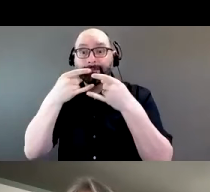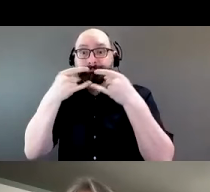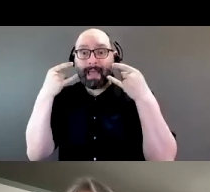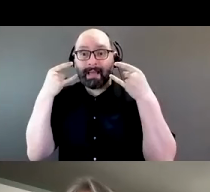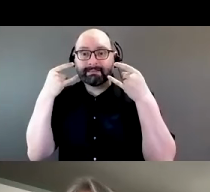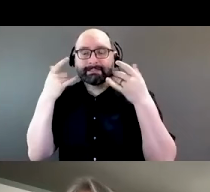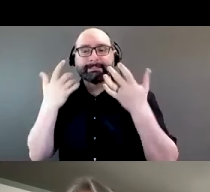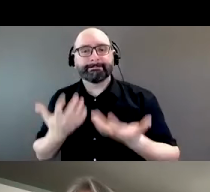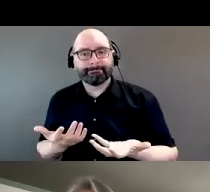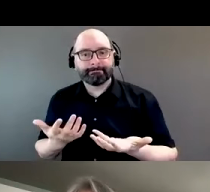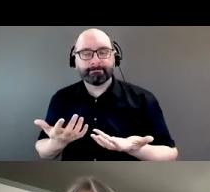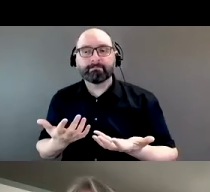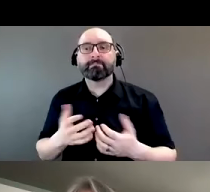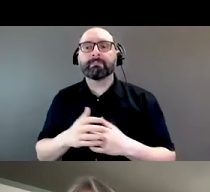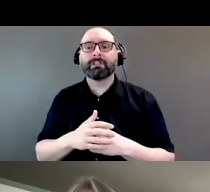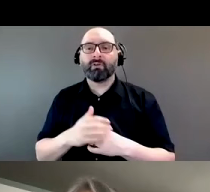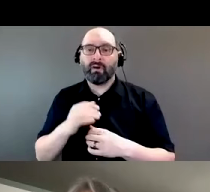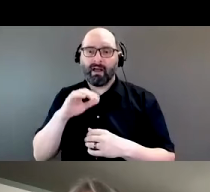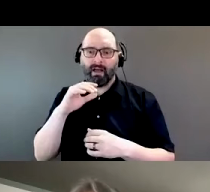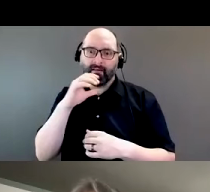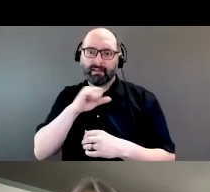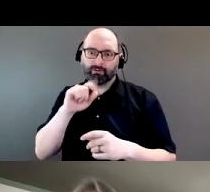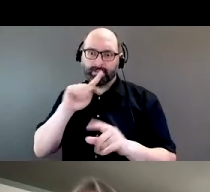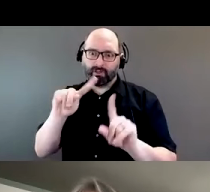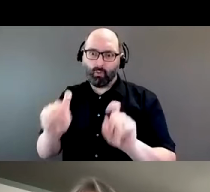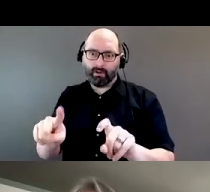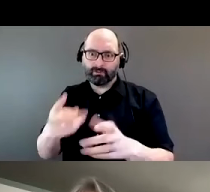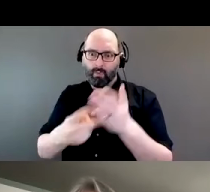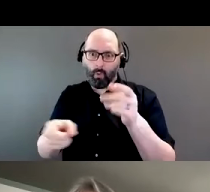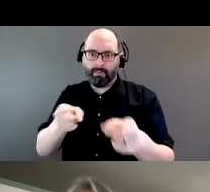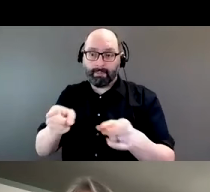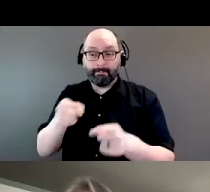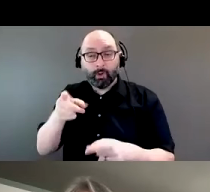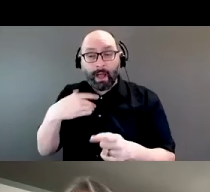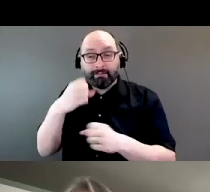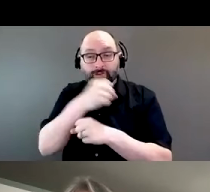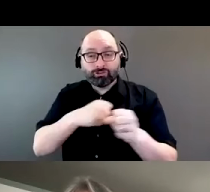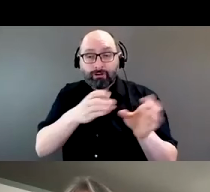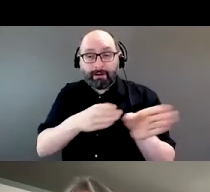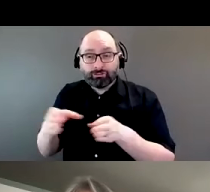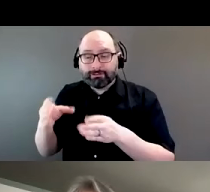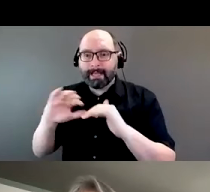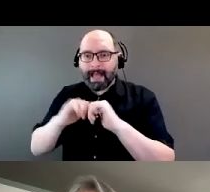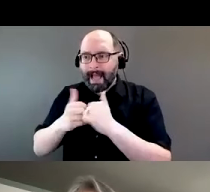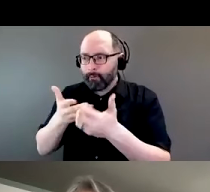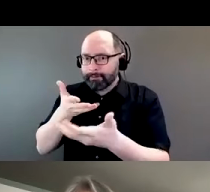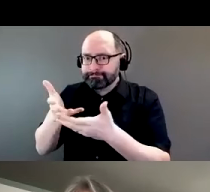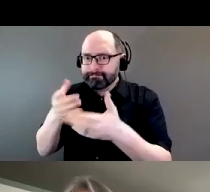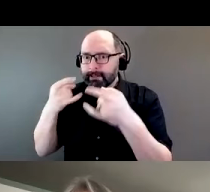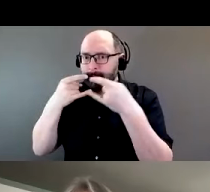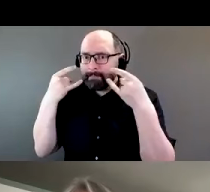And I guess this is a question for both of you. Do you have some strategies for how to help with